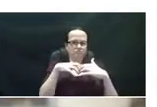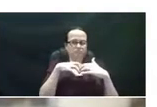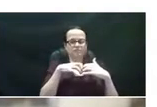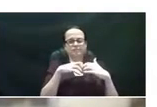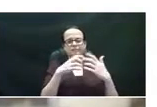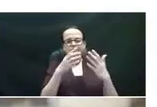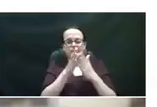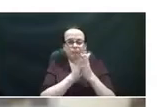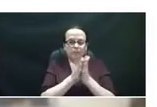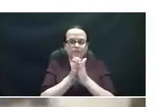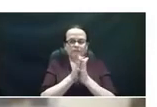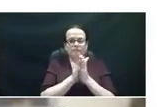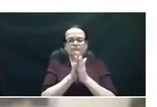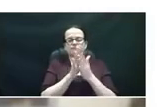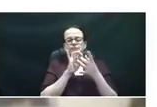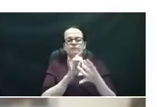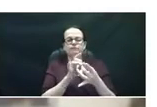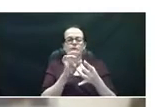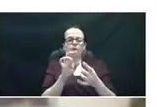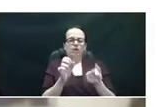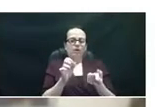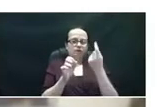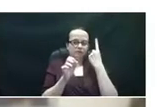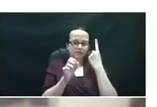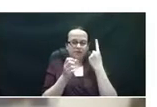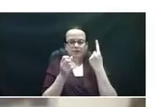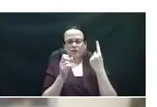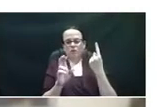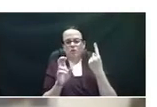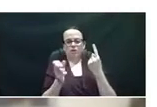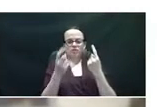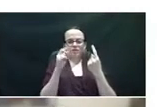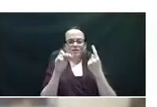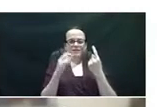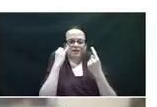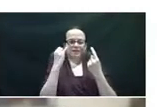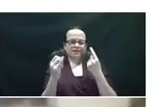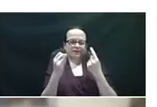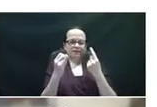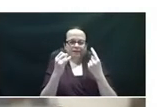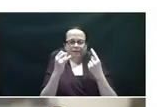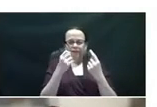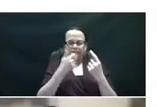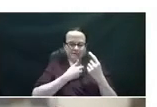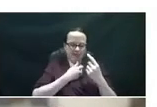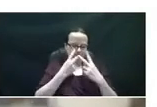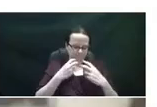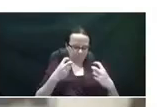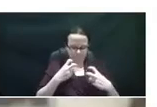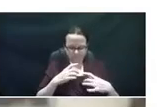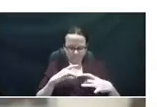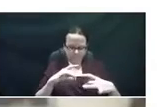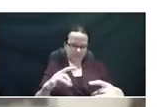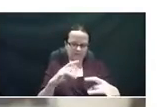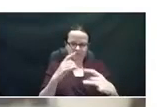is motivational related or understanding this idea of partnered self-discovery and what they need from an